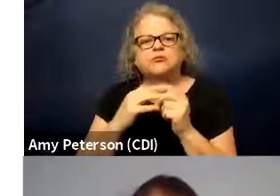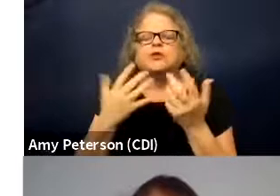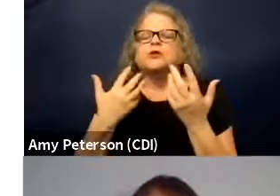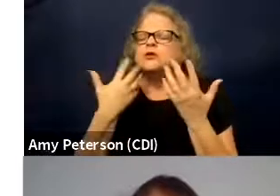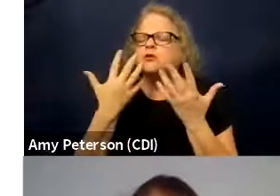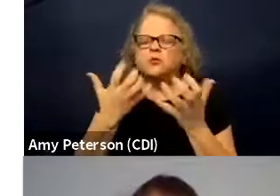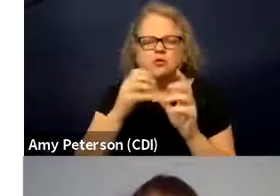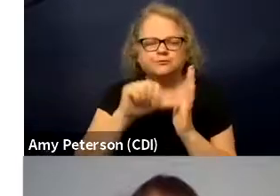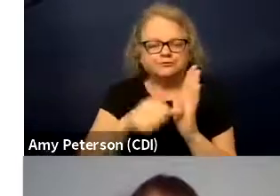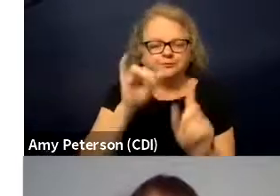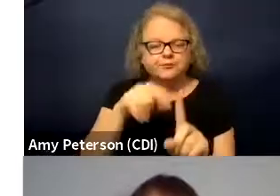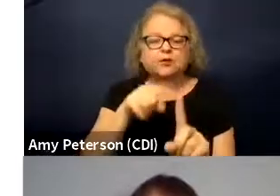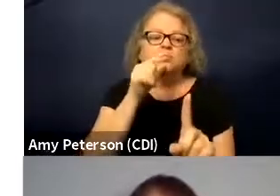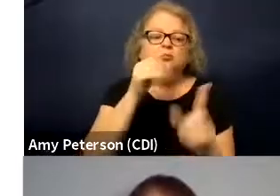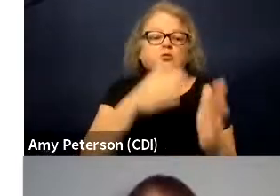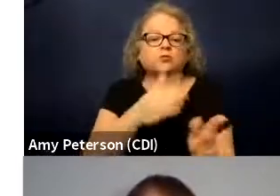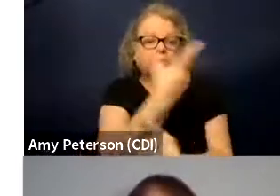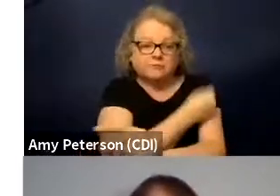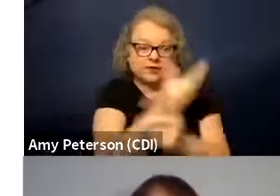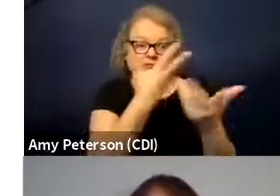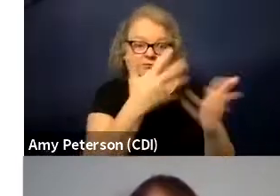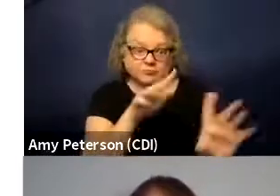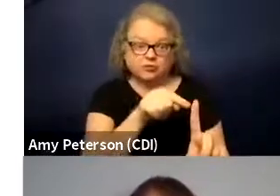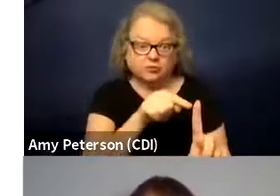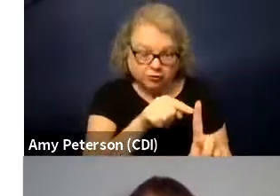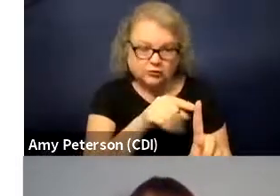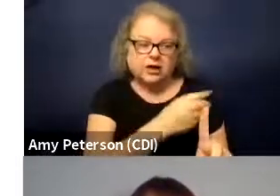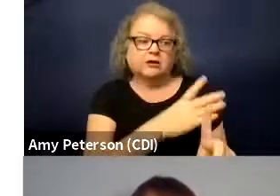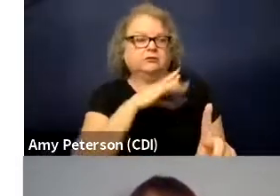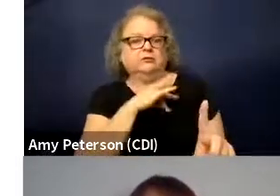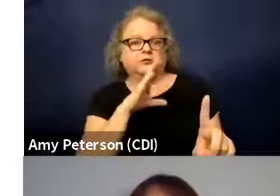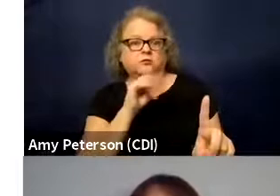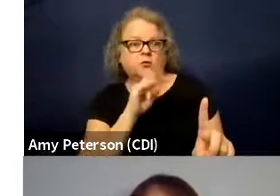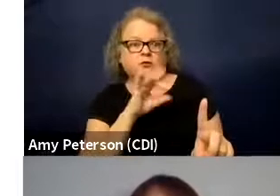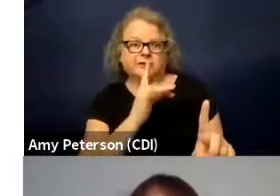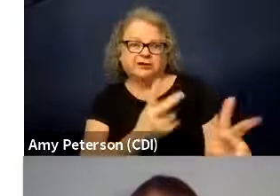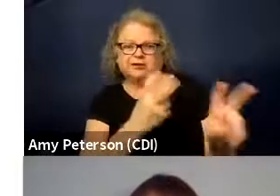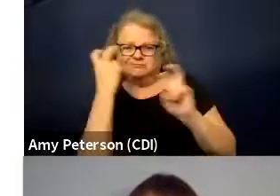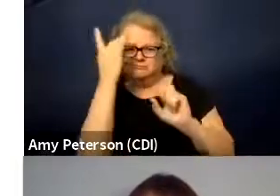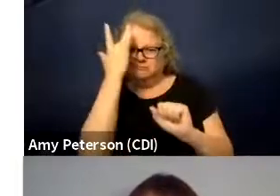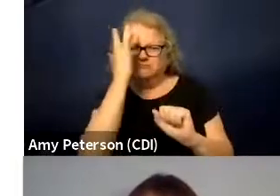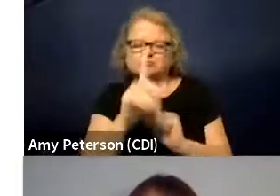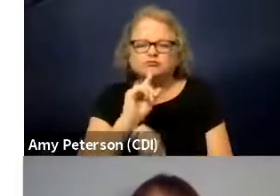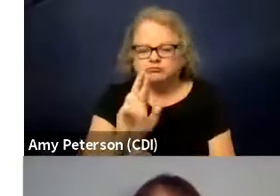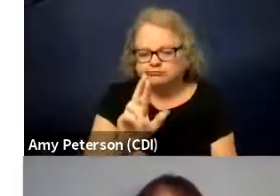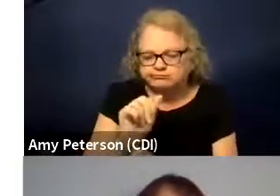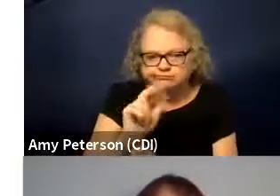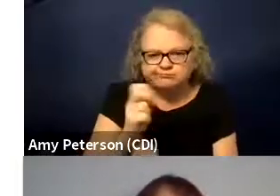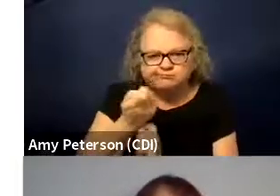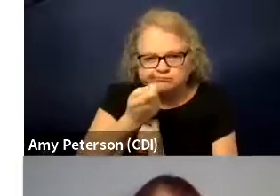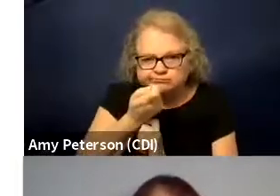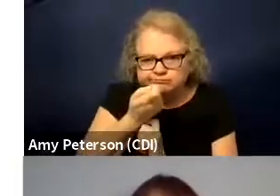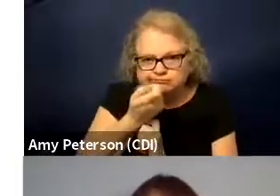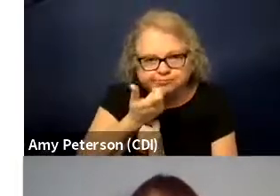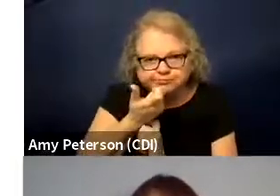usually occur in people who have a weaker immune system, people who were vaccinated, but because